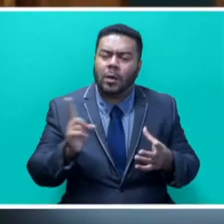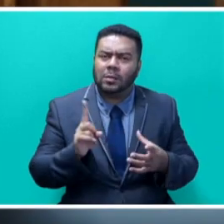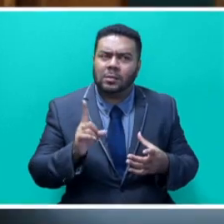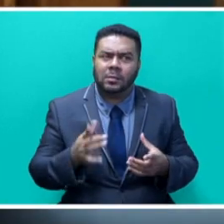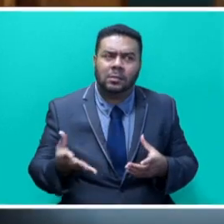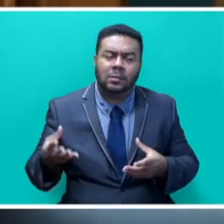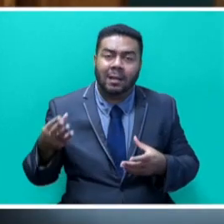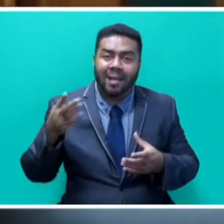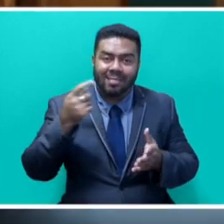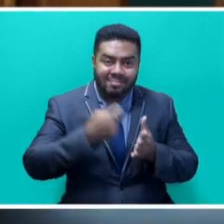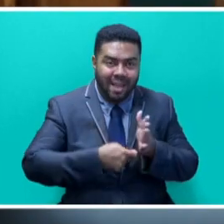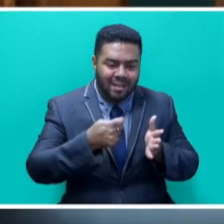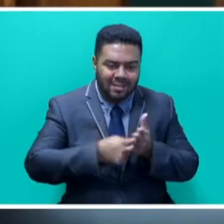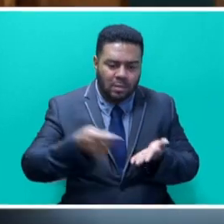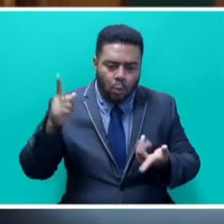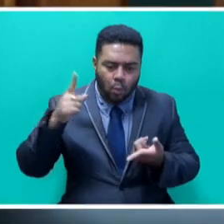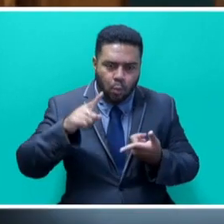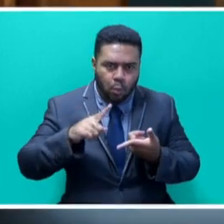as announced in the